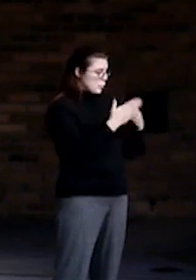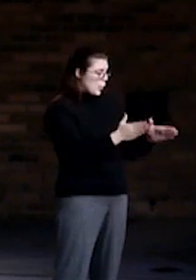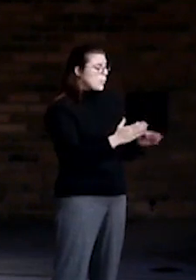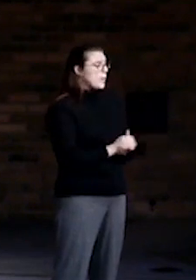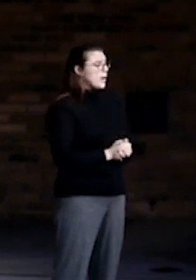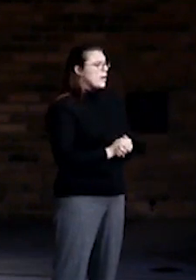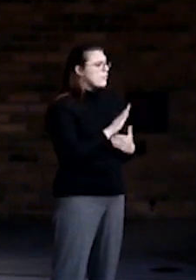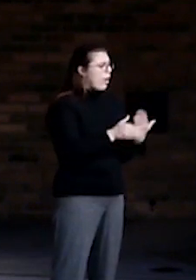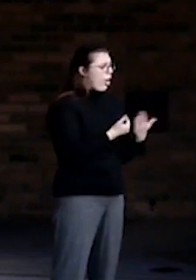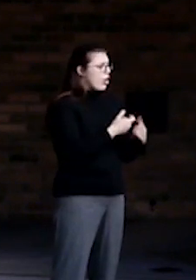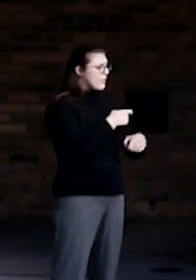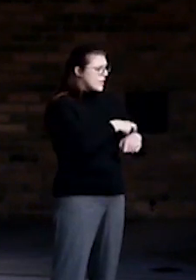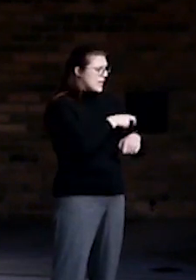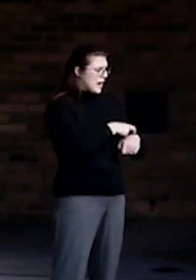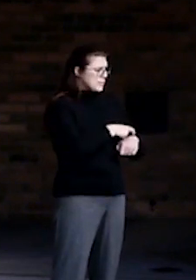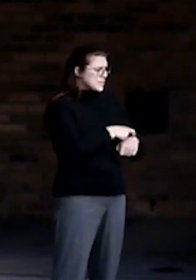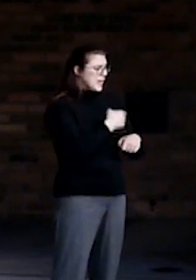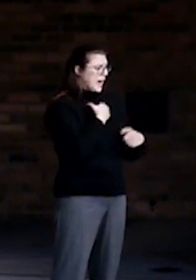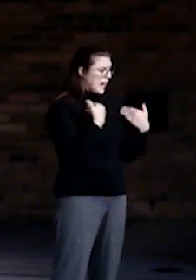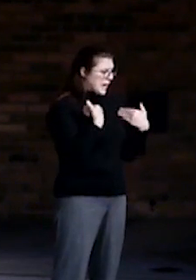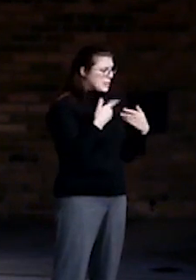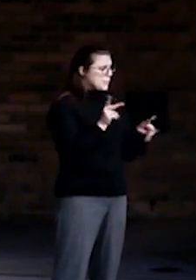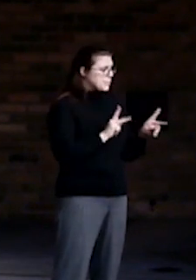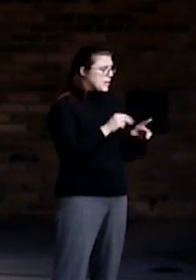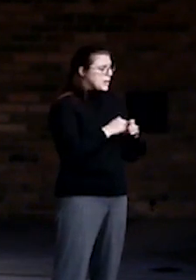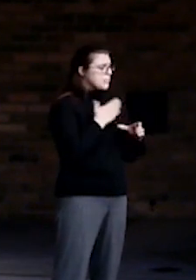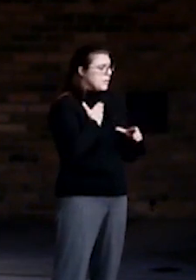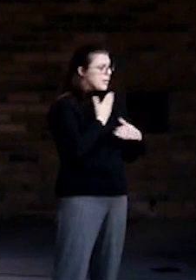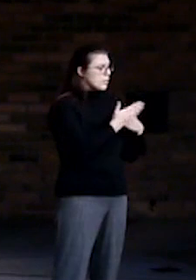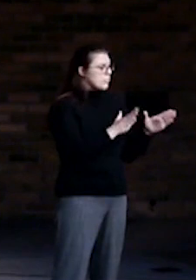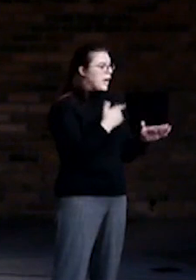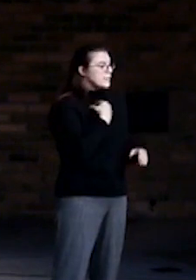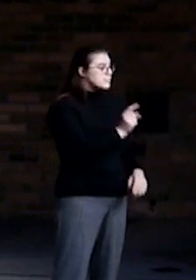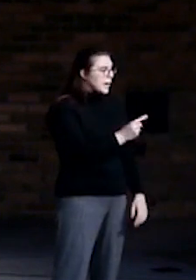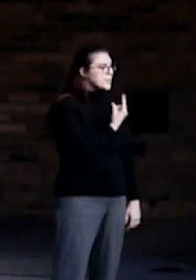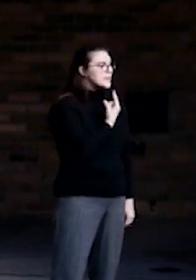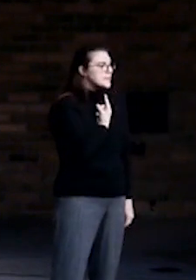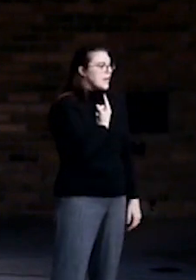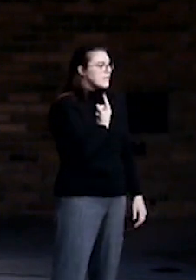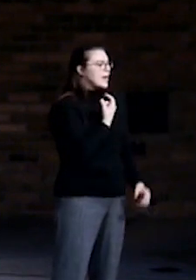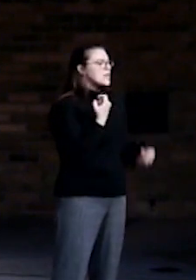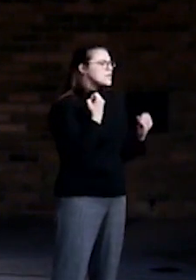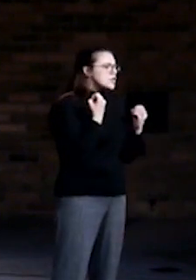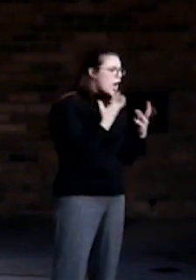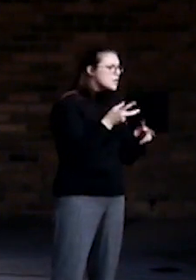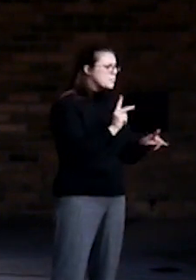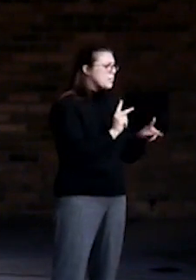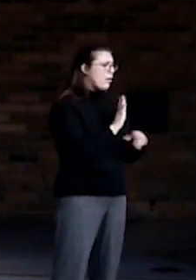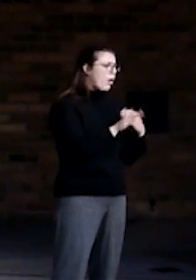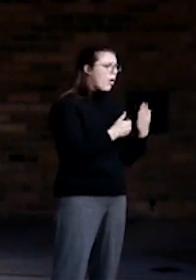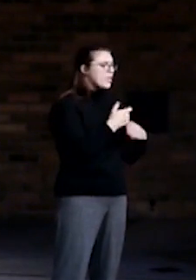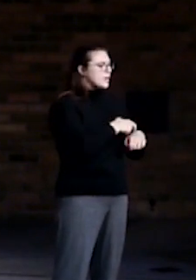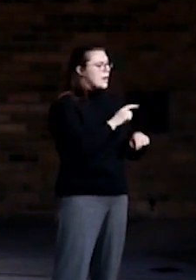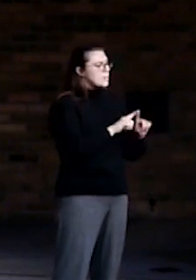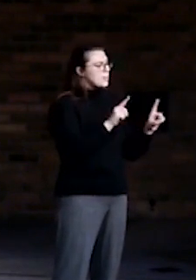the times I had people in my room, I was by myself. I had tons of people all the time. But my wife